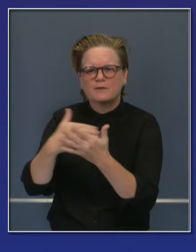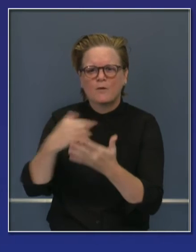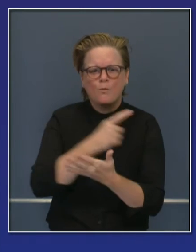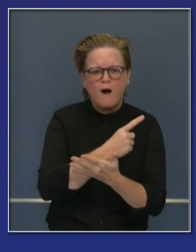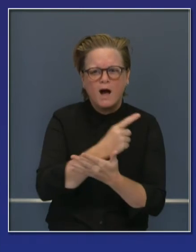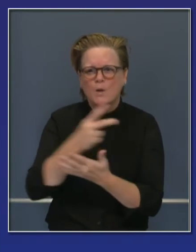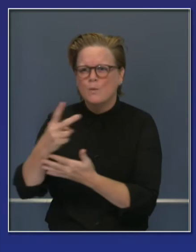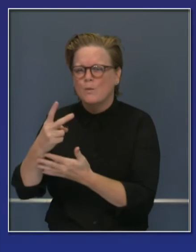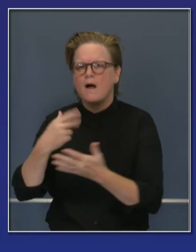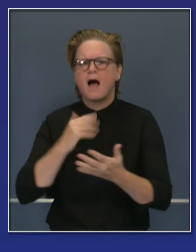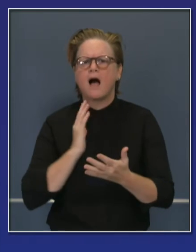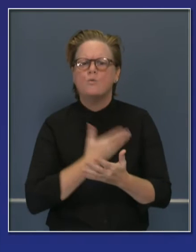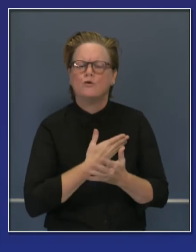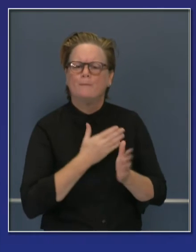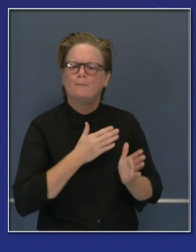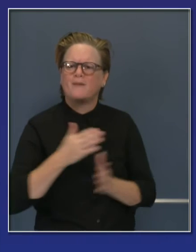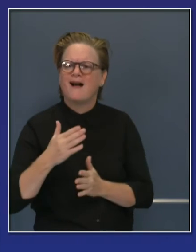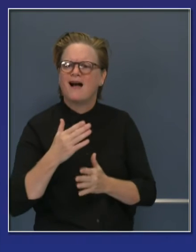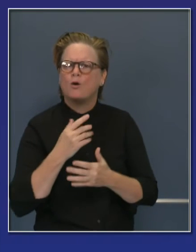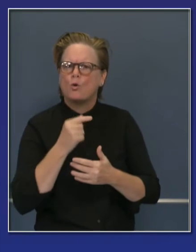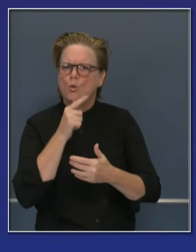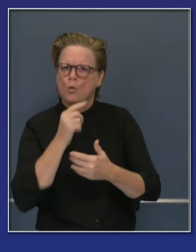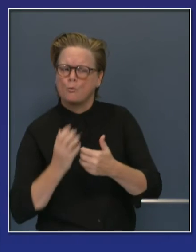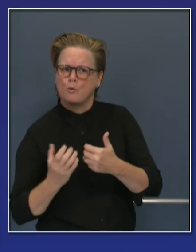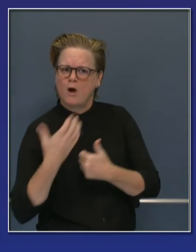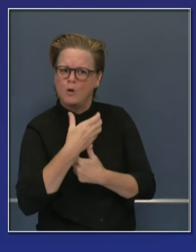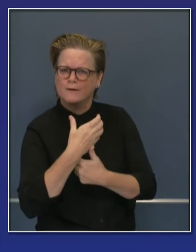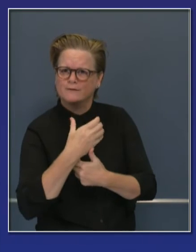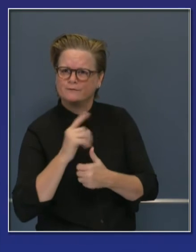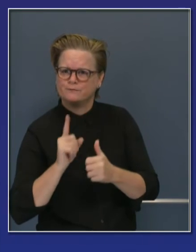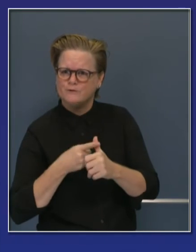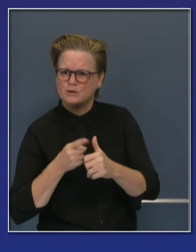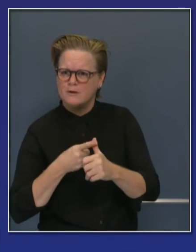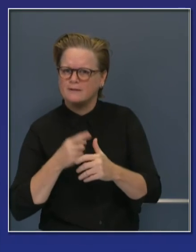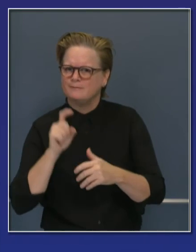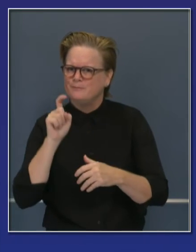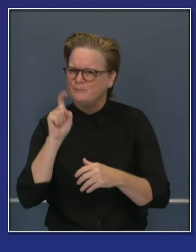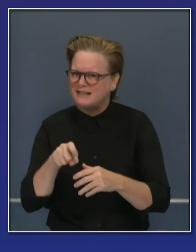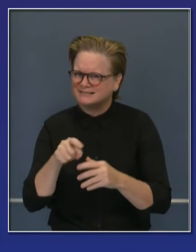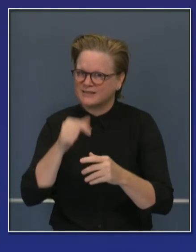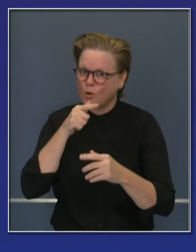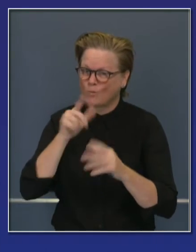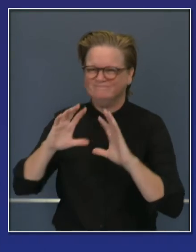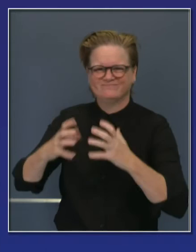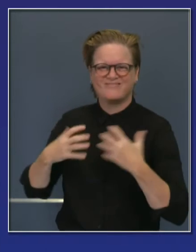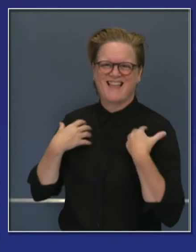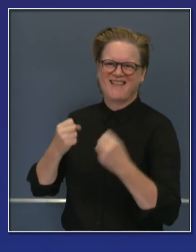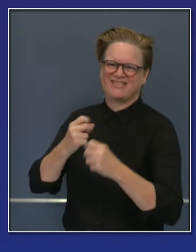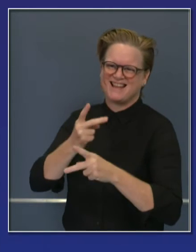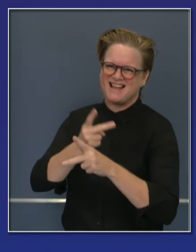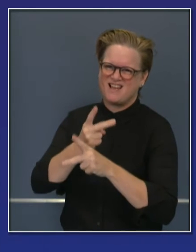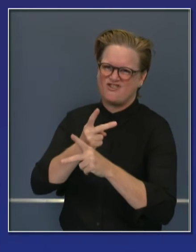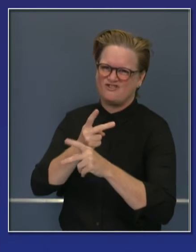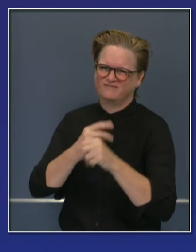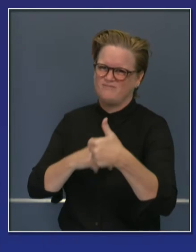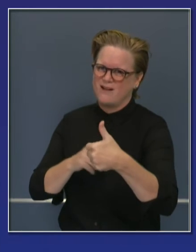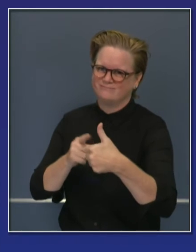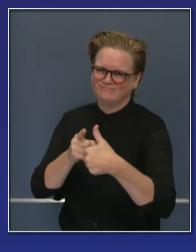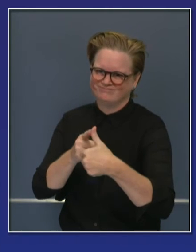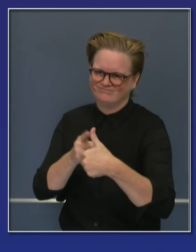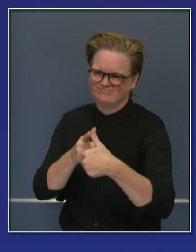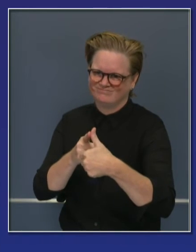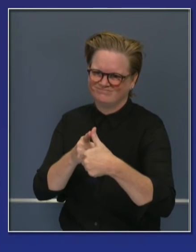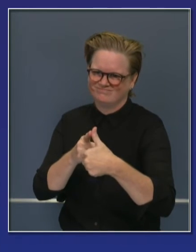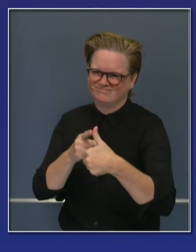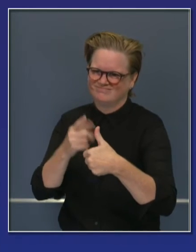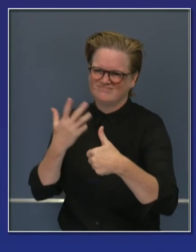terms of prioritization is focusing first and foremost on our healthcare workers, these truly essential workers that are now experiencing even